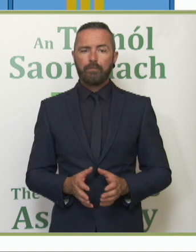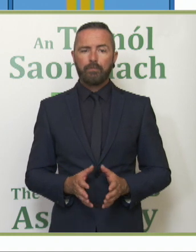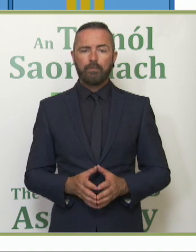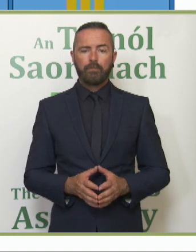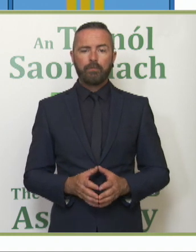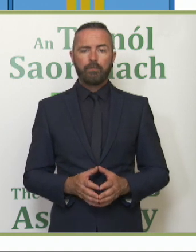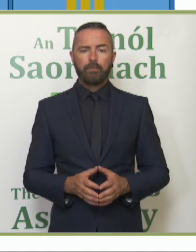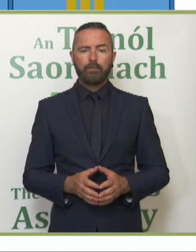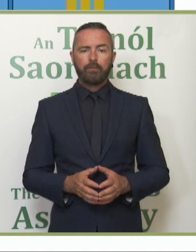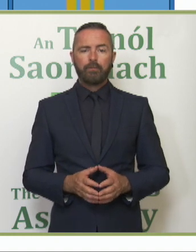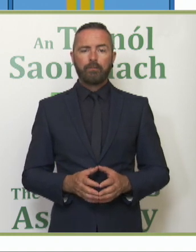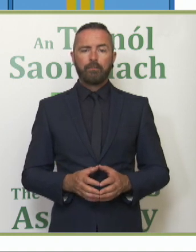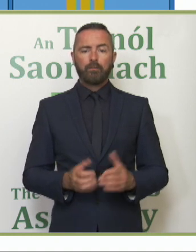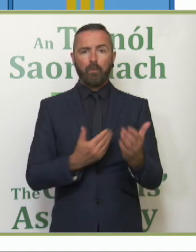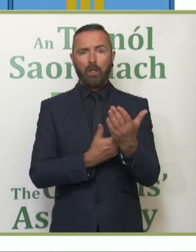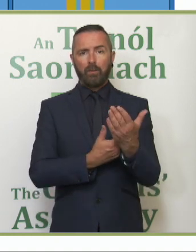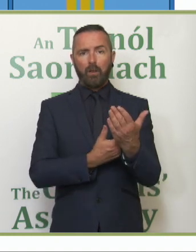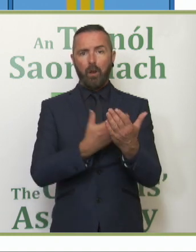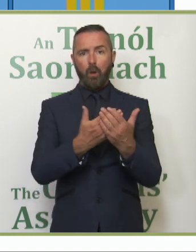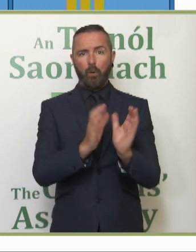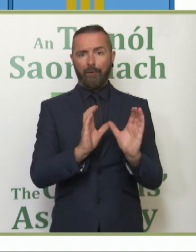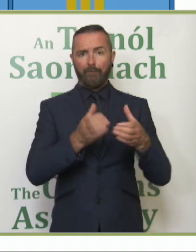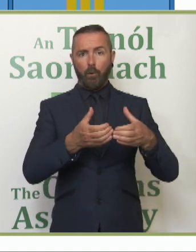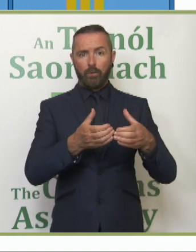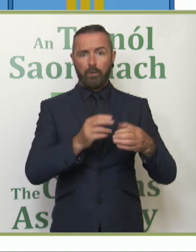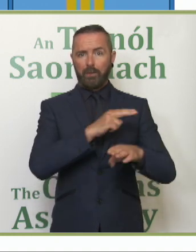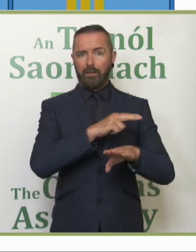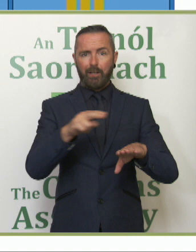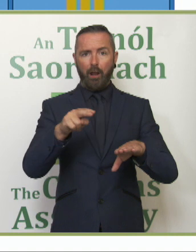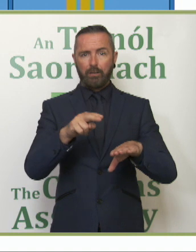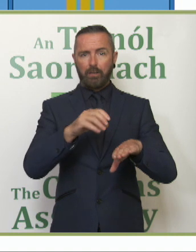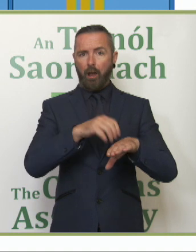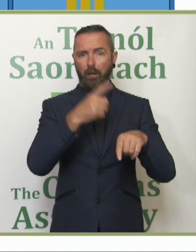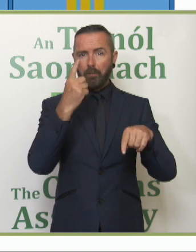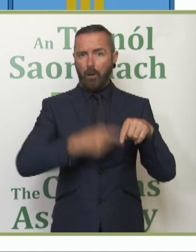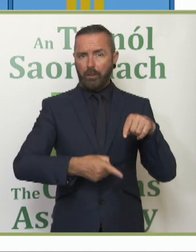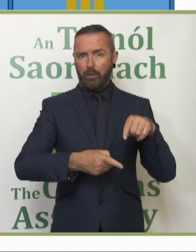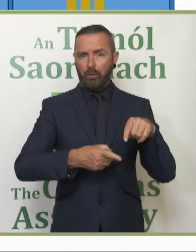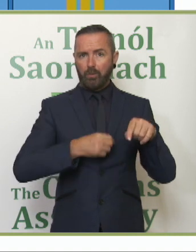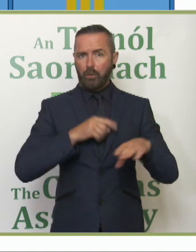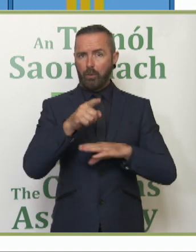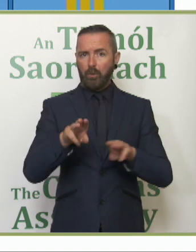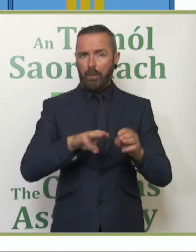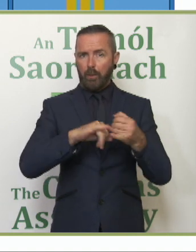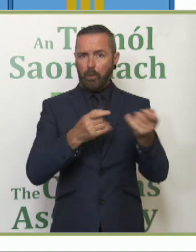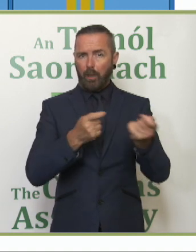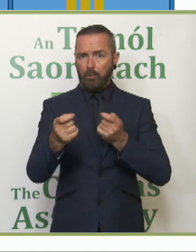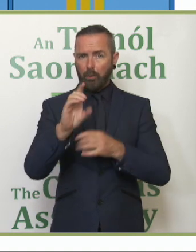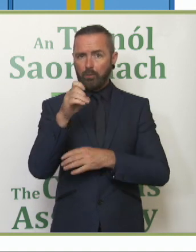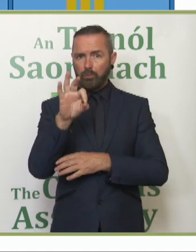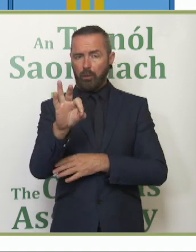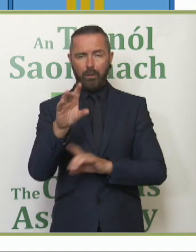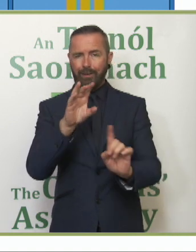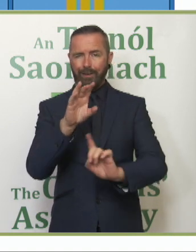The law enforcement focus of An Garda Síochána is not on the prosecution of those addicted to controlled drugs, but on disrupting drug